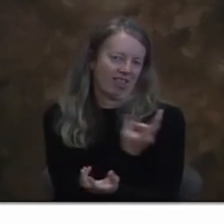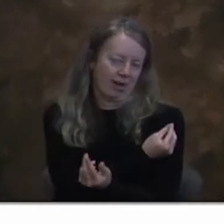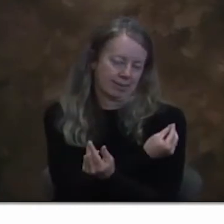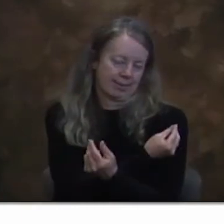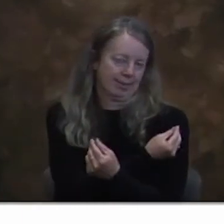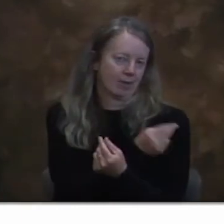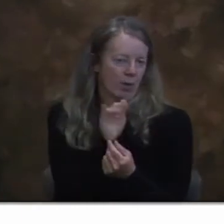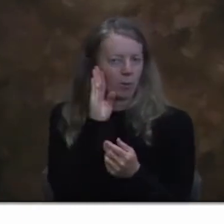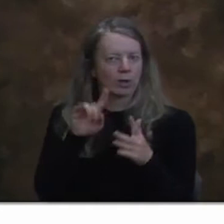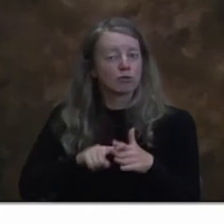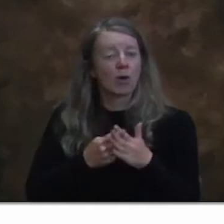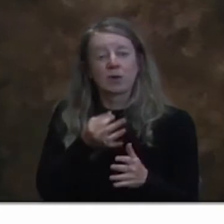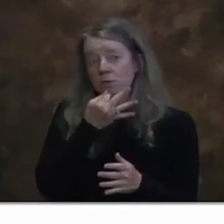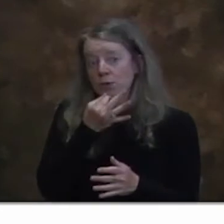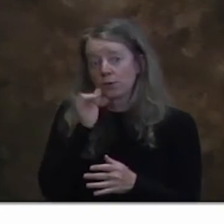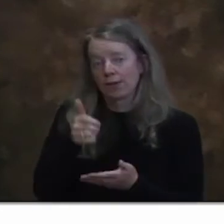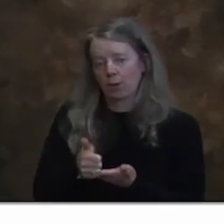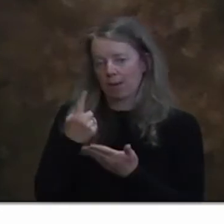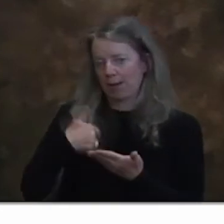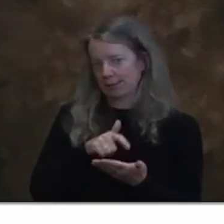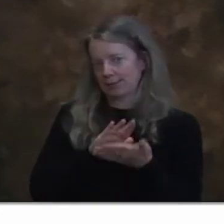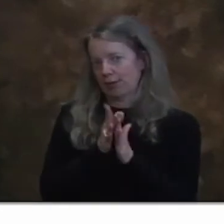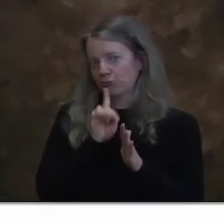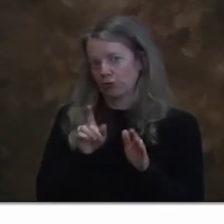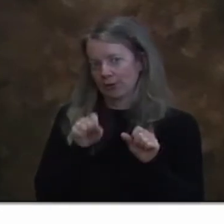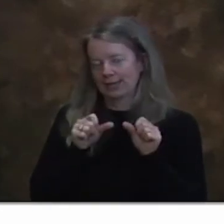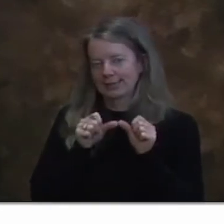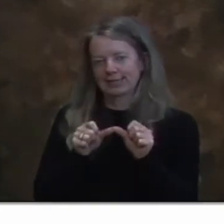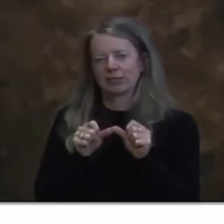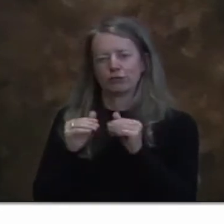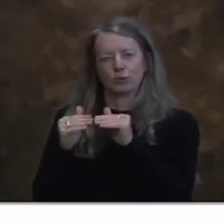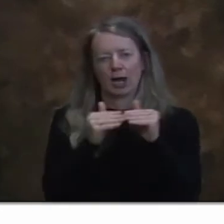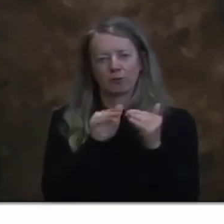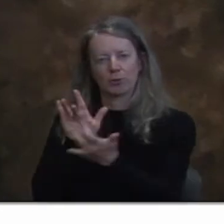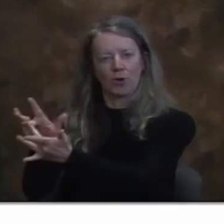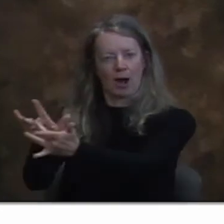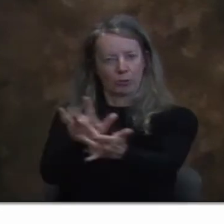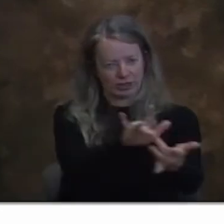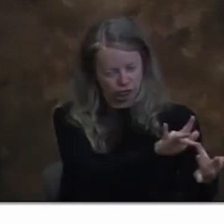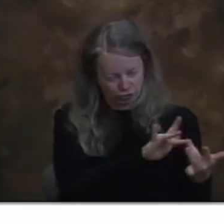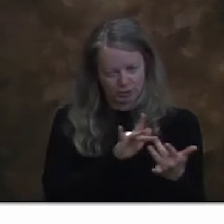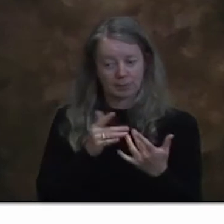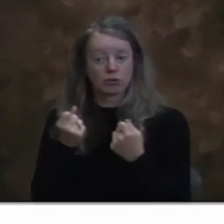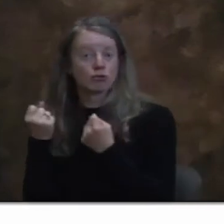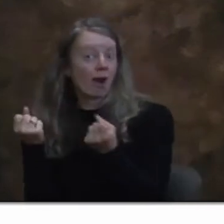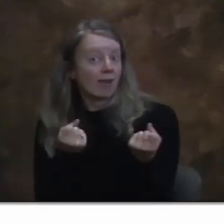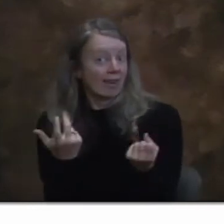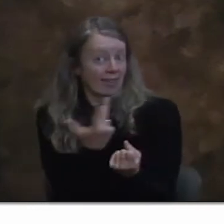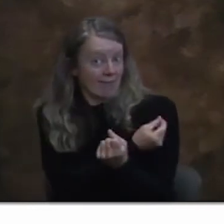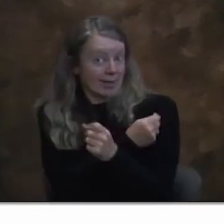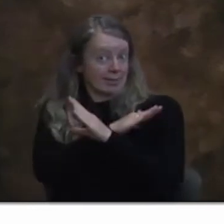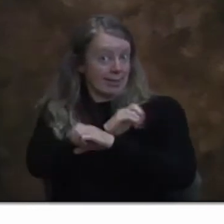enable us and ensure that we are able to continue this equitable outreach by taking vaccine and many other services that we